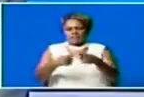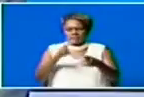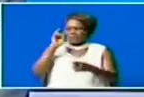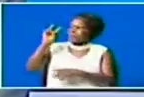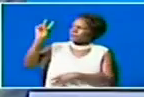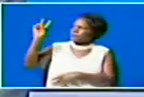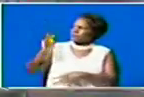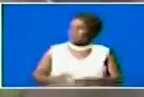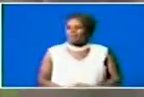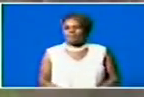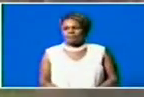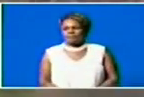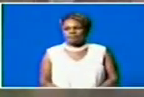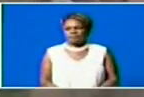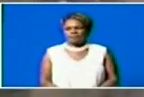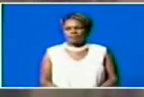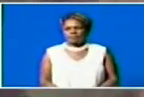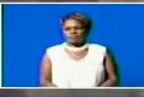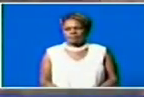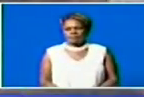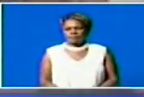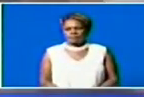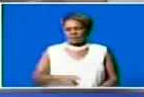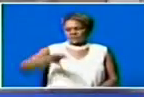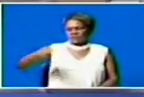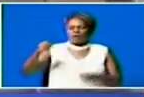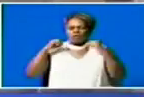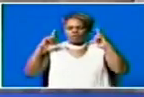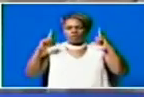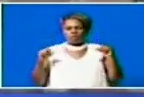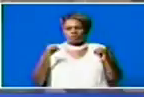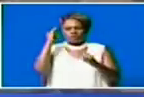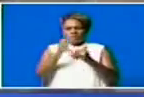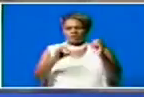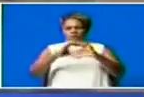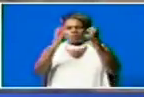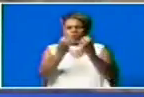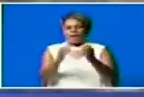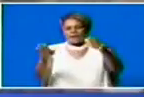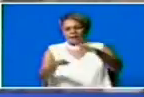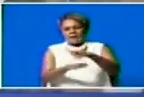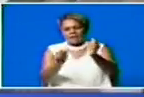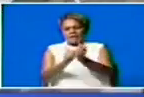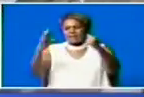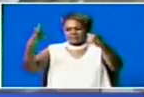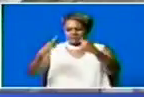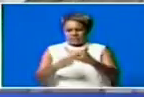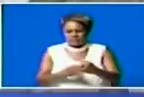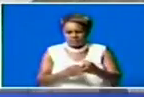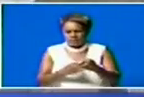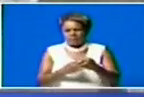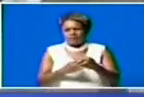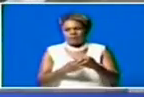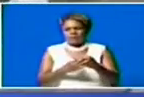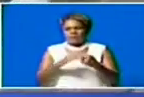a look. Nairobi, Kenya, the city picked to host the last edition of the World Under-18 Athletics Championships, rights